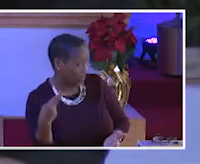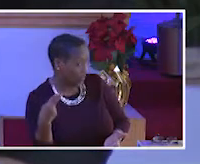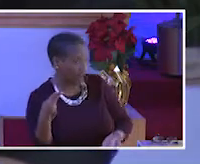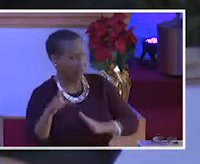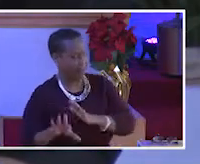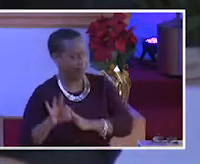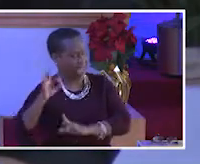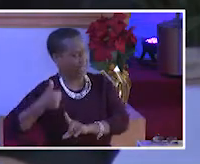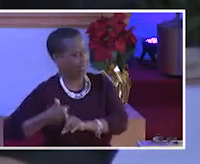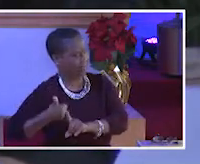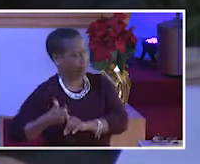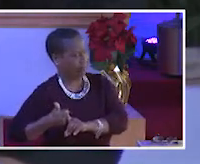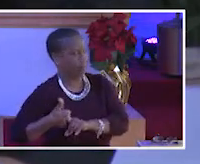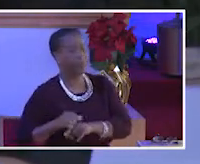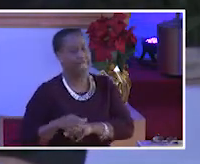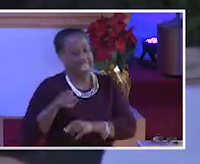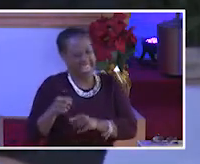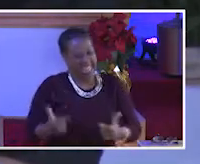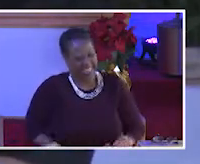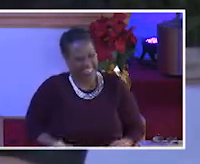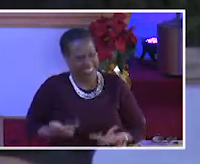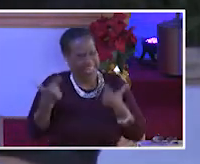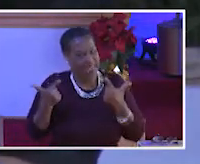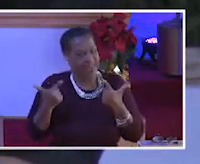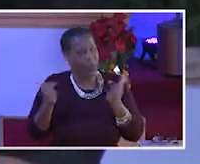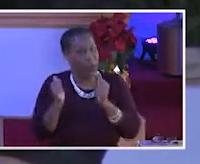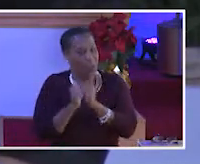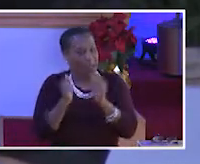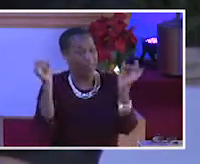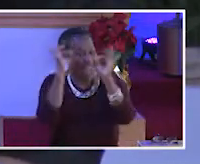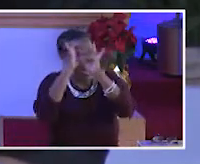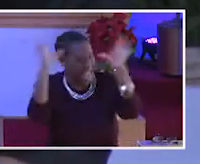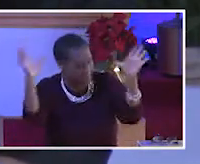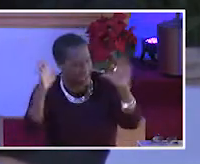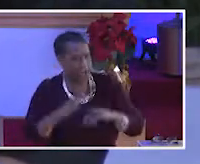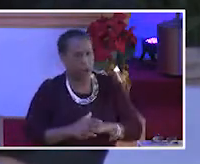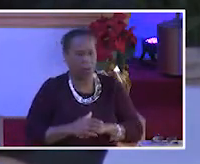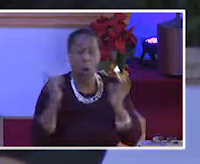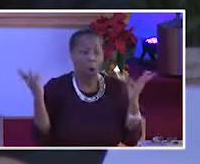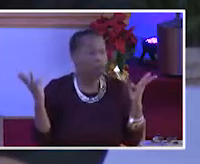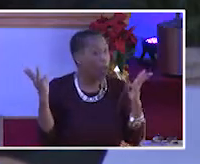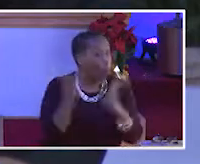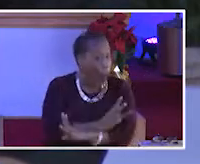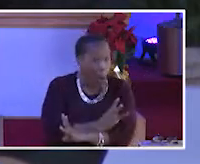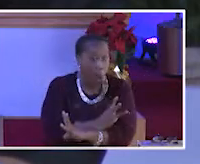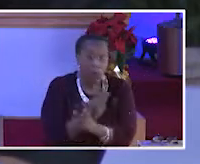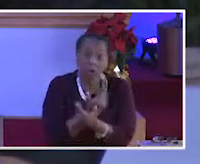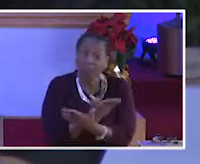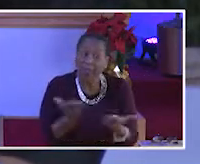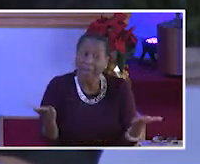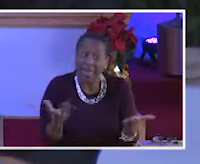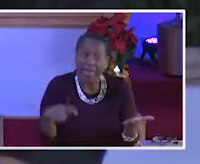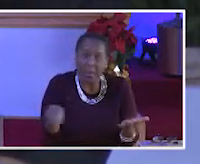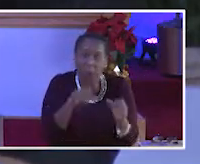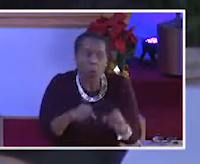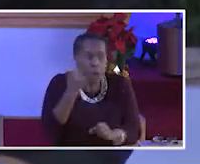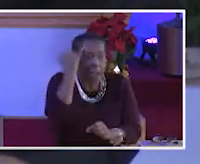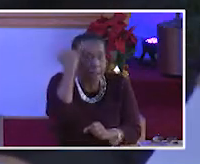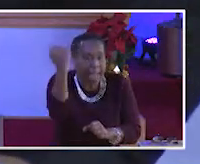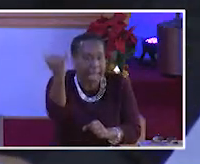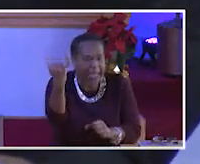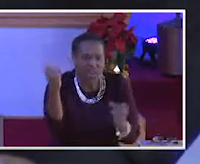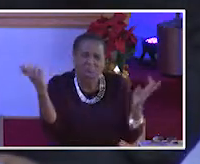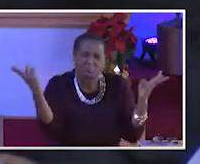finds himself. He's living a nightmare. The worst thing imaginable has